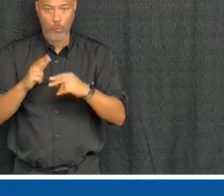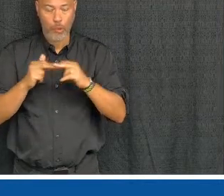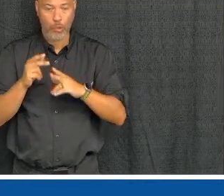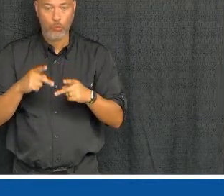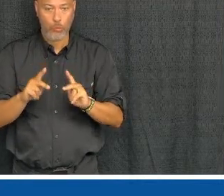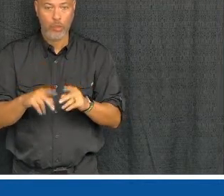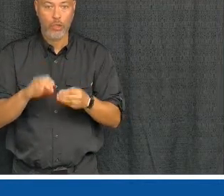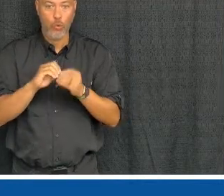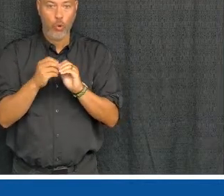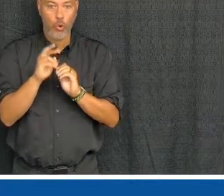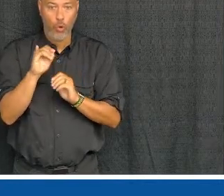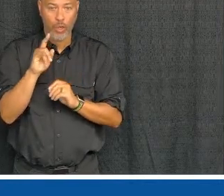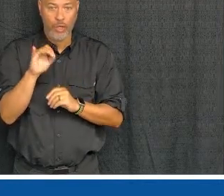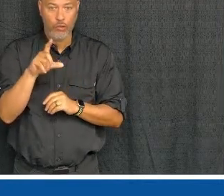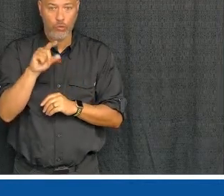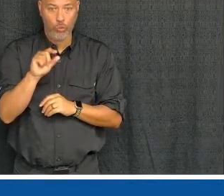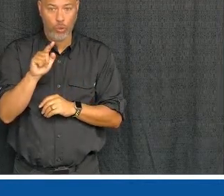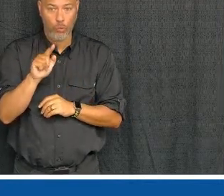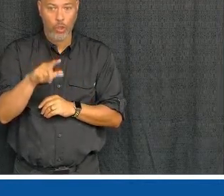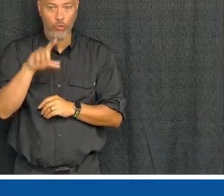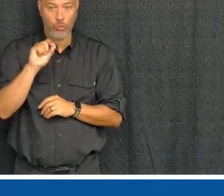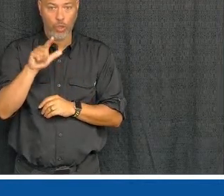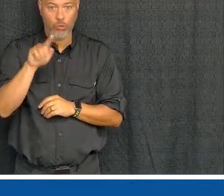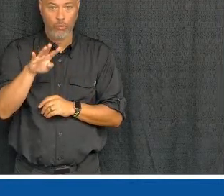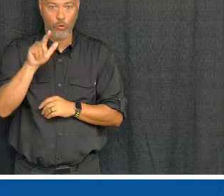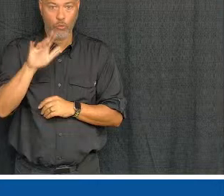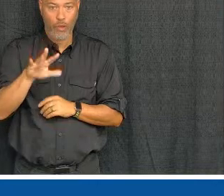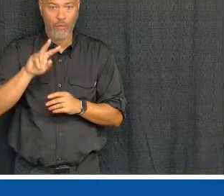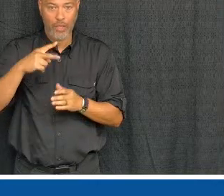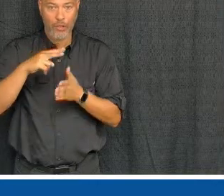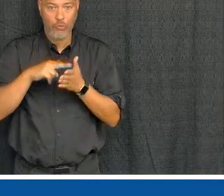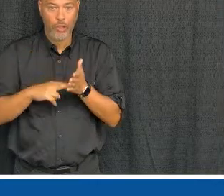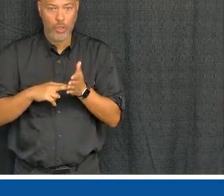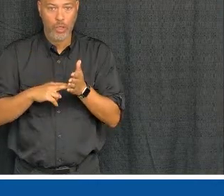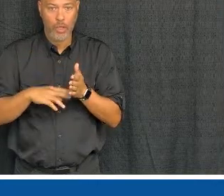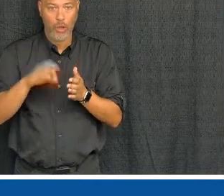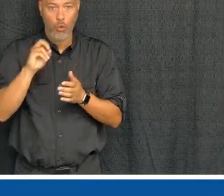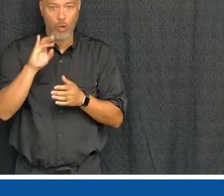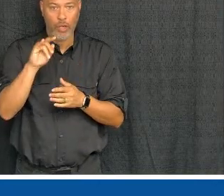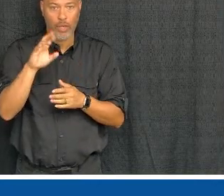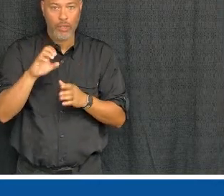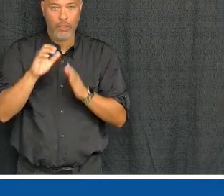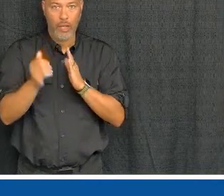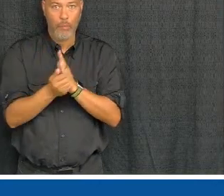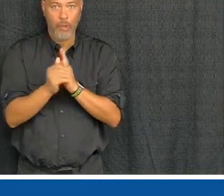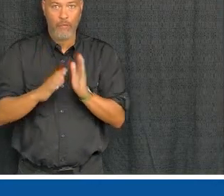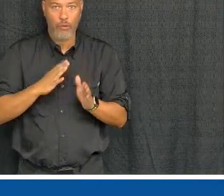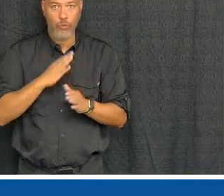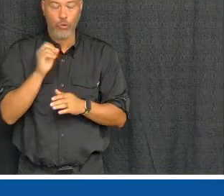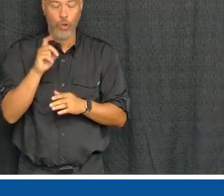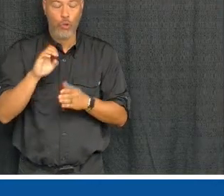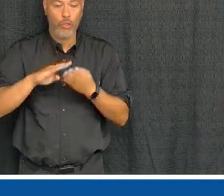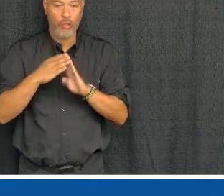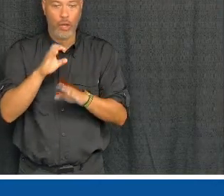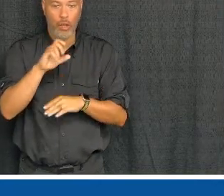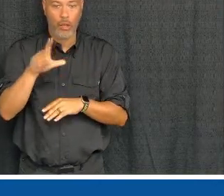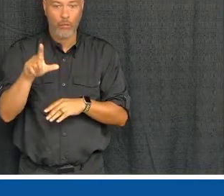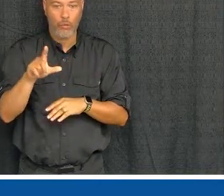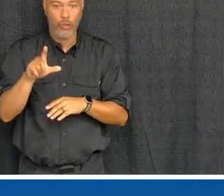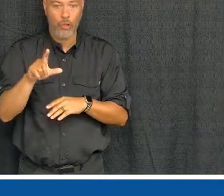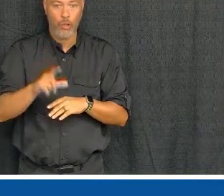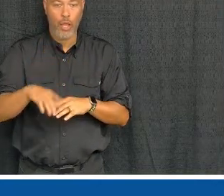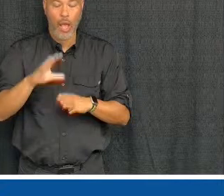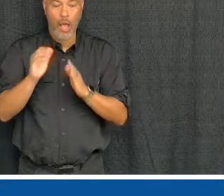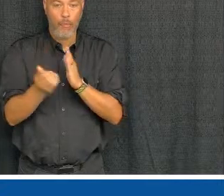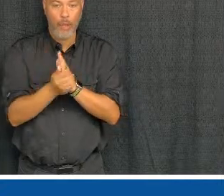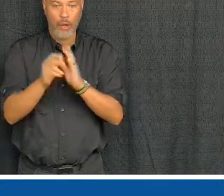Ordinance 21, 2024-25, second reading. An ordinance to amend the official code of the City of Clarksville,